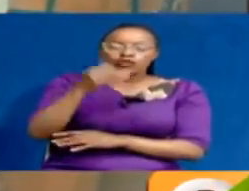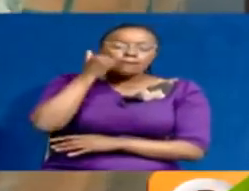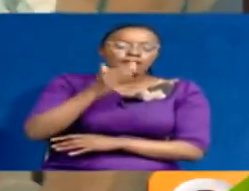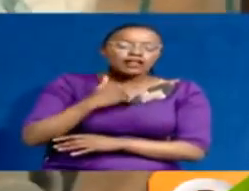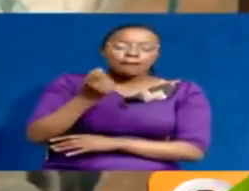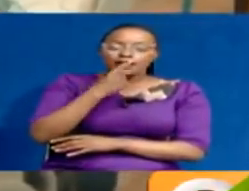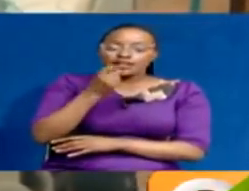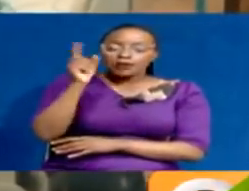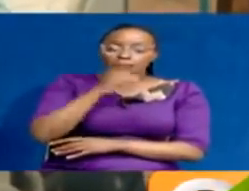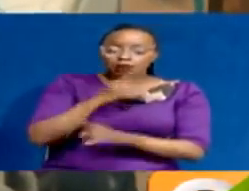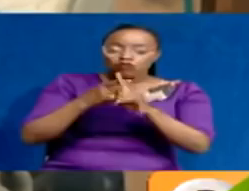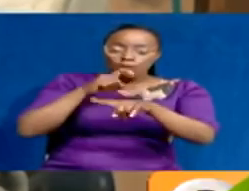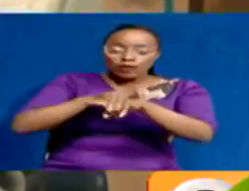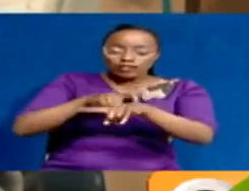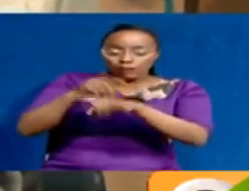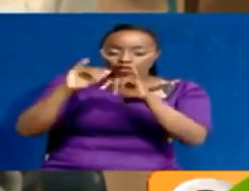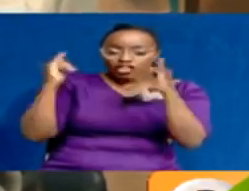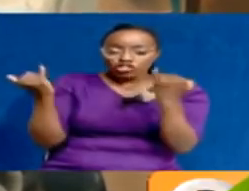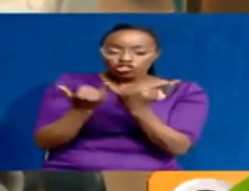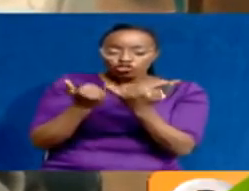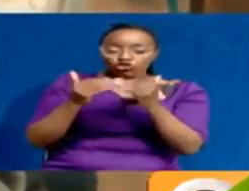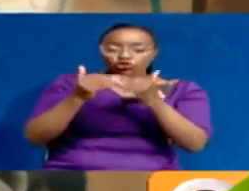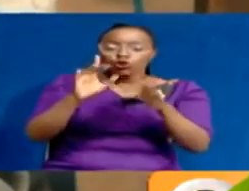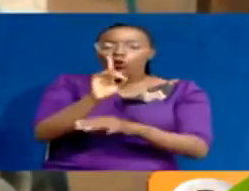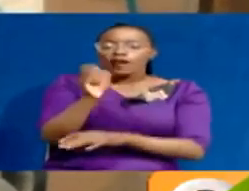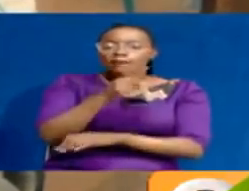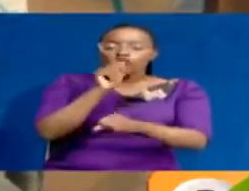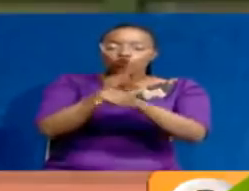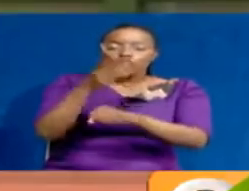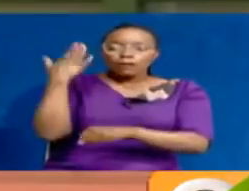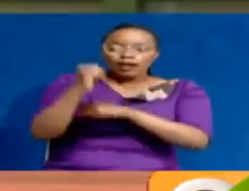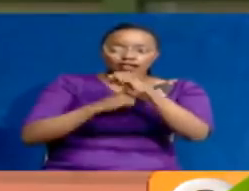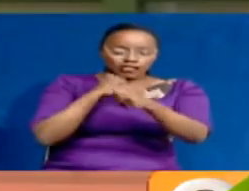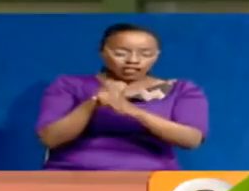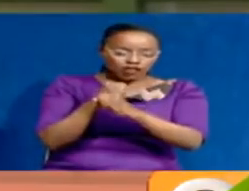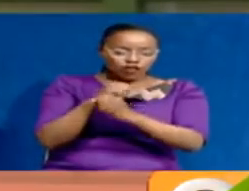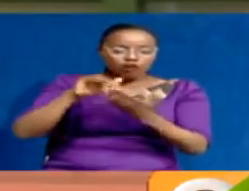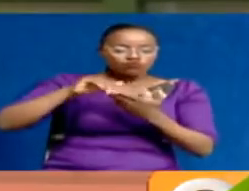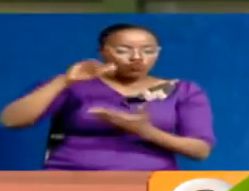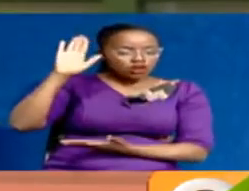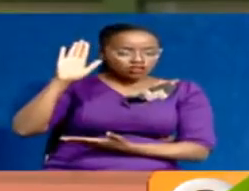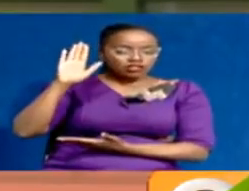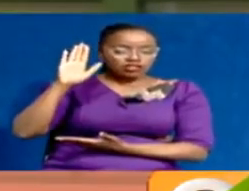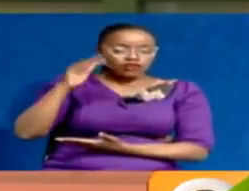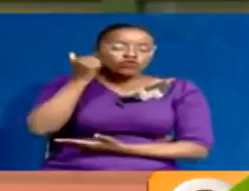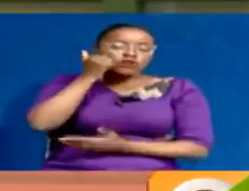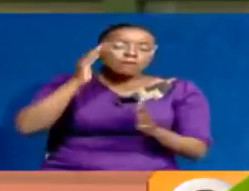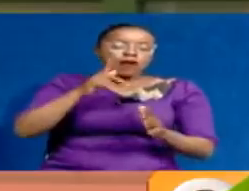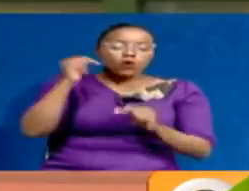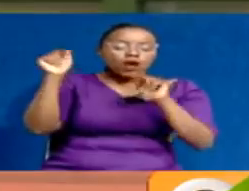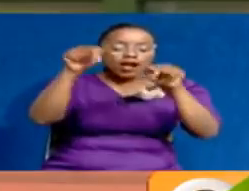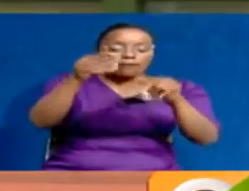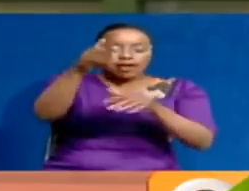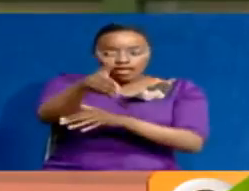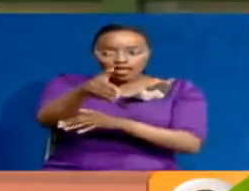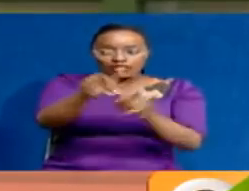have been treated here since the institution was opened in November last year. So most of the patients who are coming